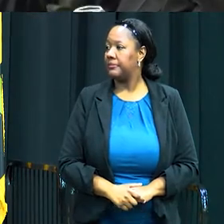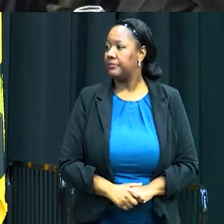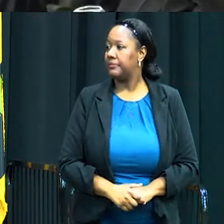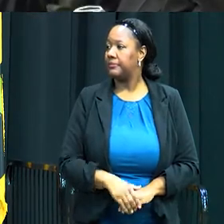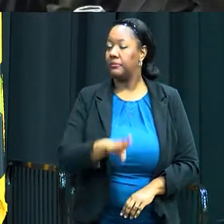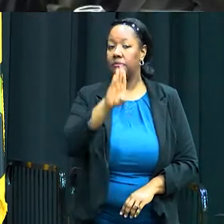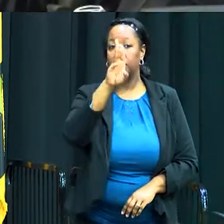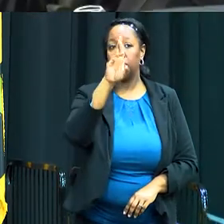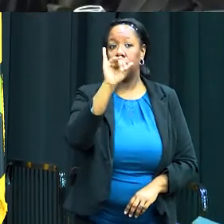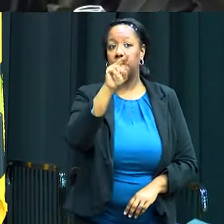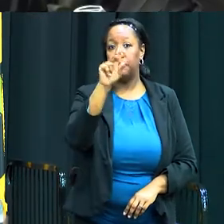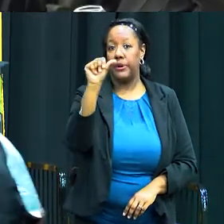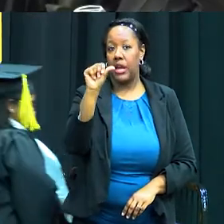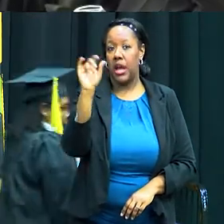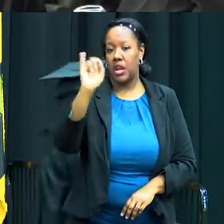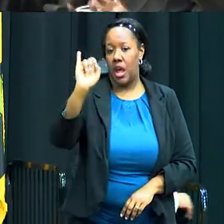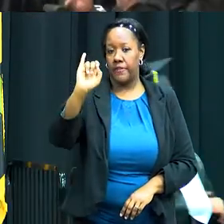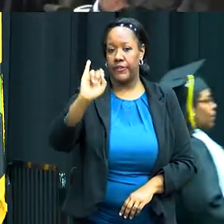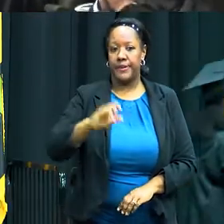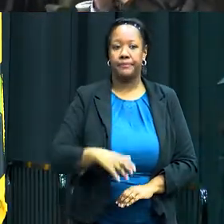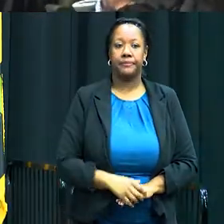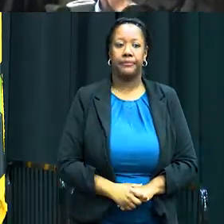Brianna Gazelle Ivory.